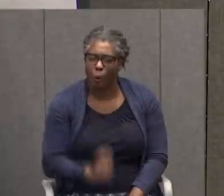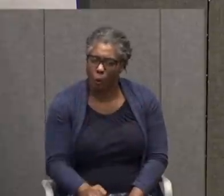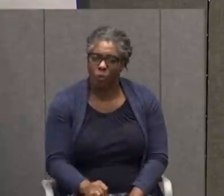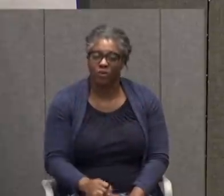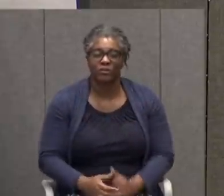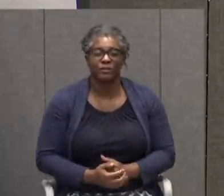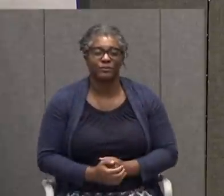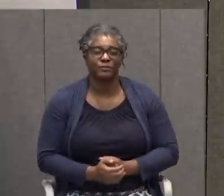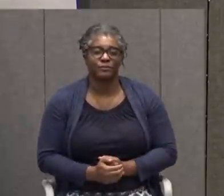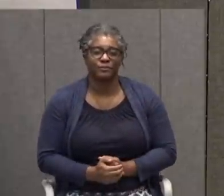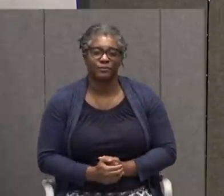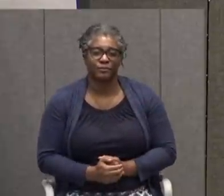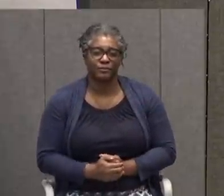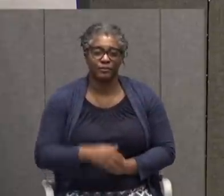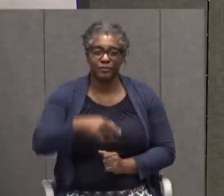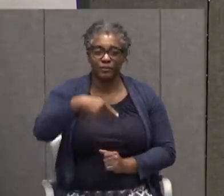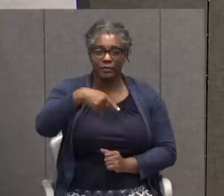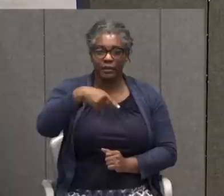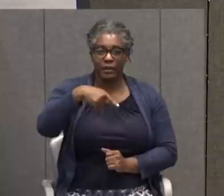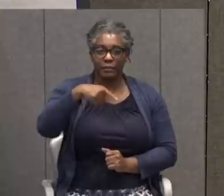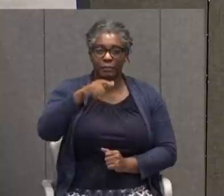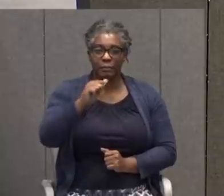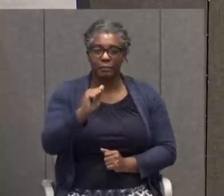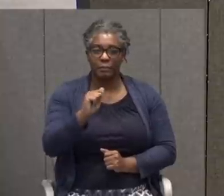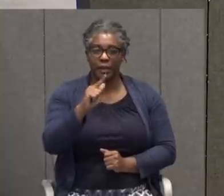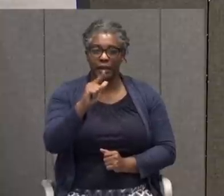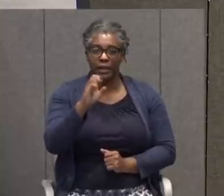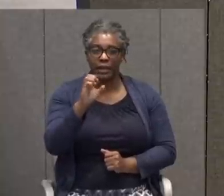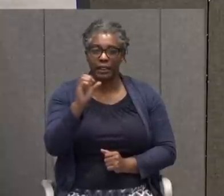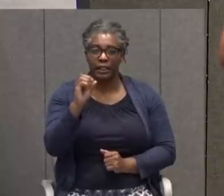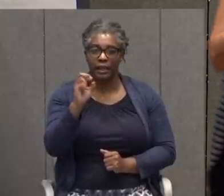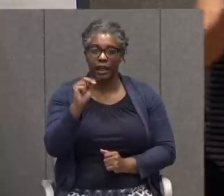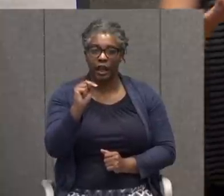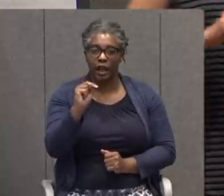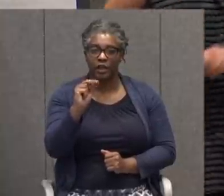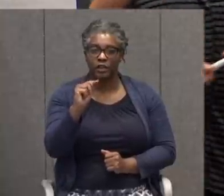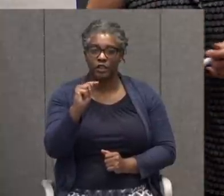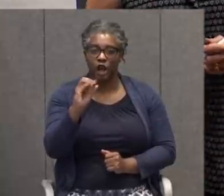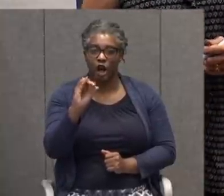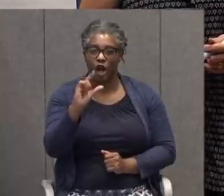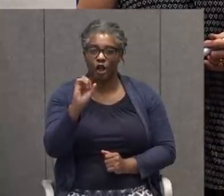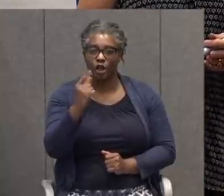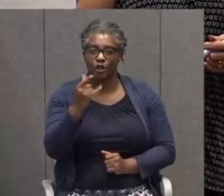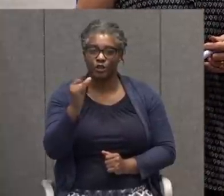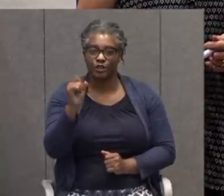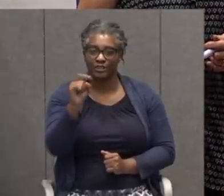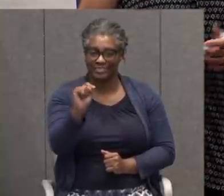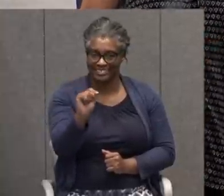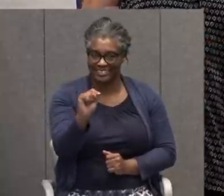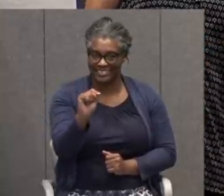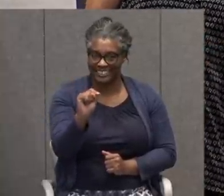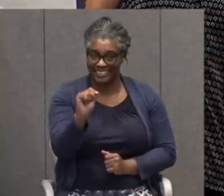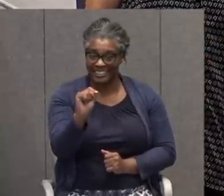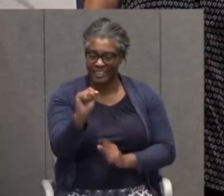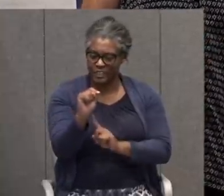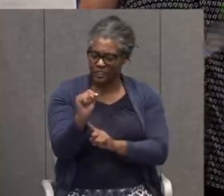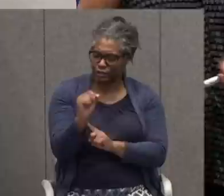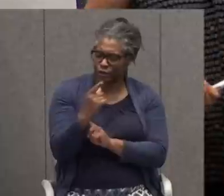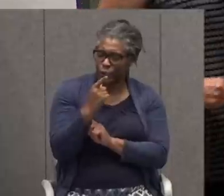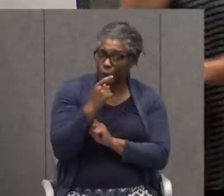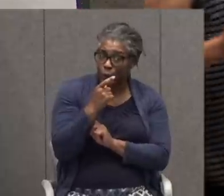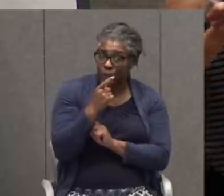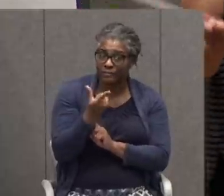Paleontologists, I know you know that, are scientists. Oh, scientists. I take science. I love science